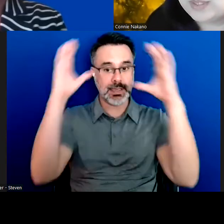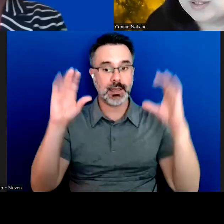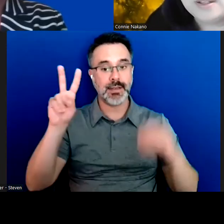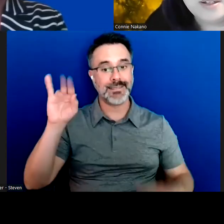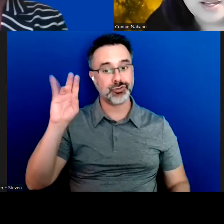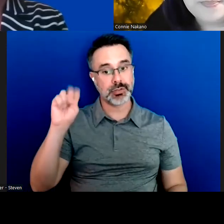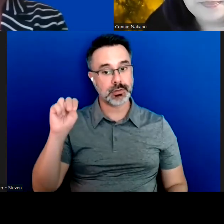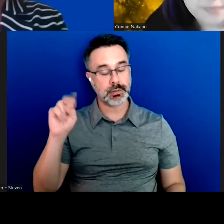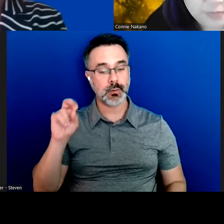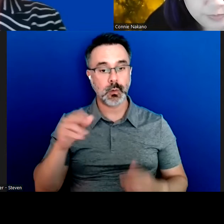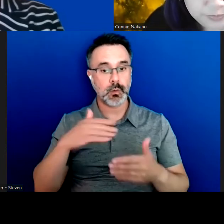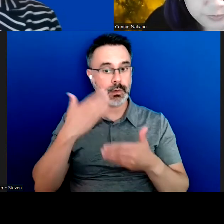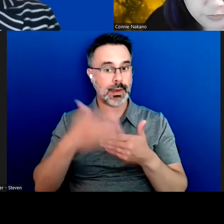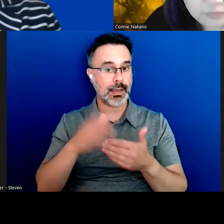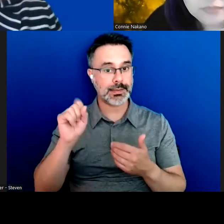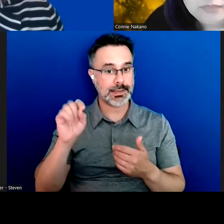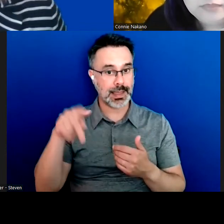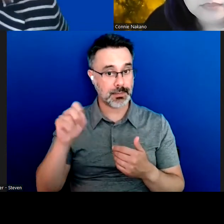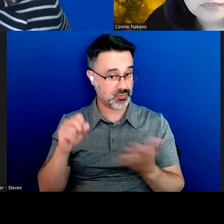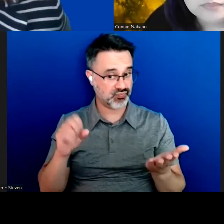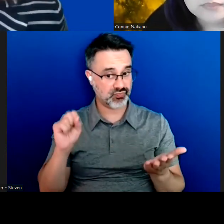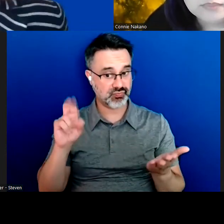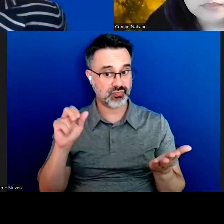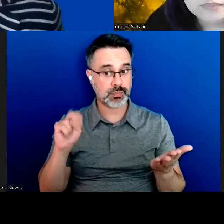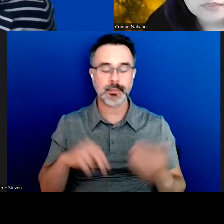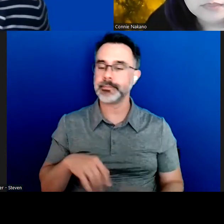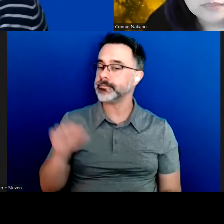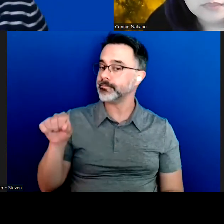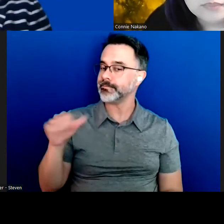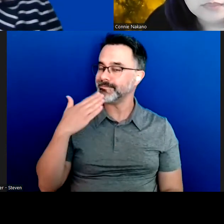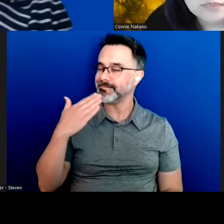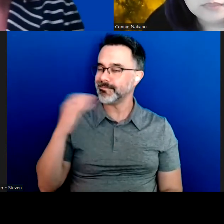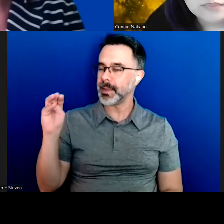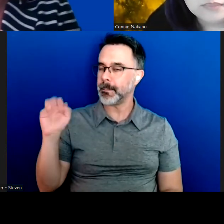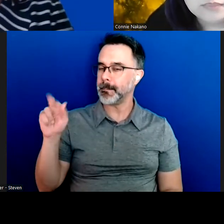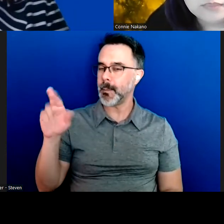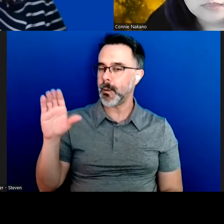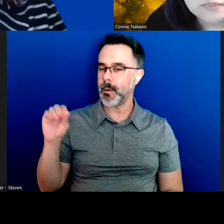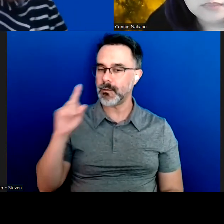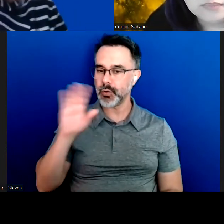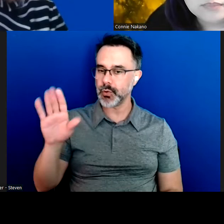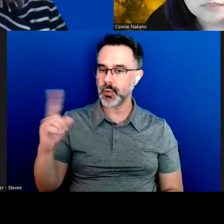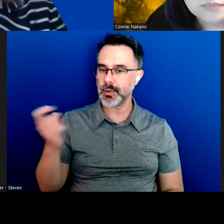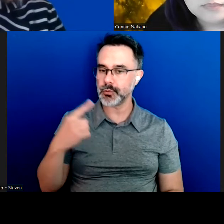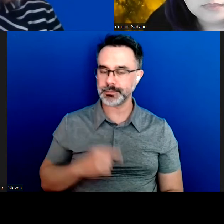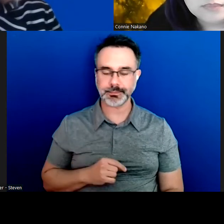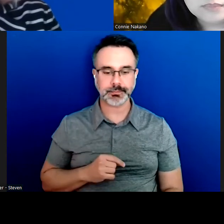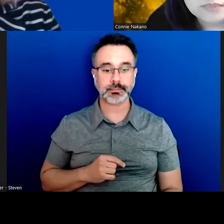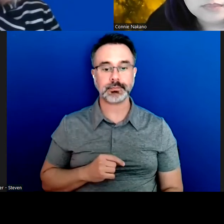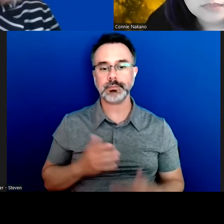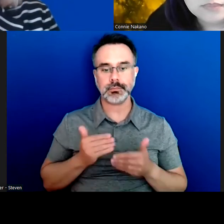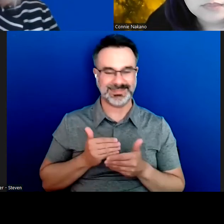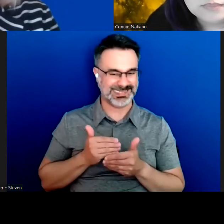have something on that? Sure, Marco, thank you for this question. I think the most immediate next step